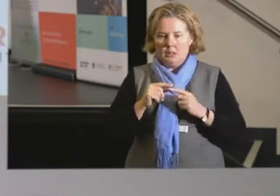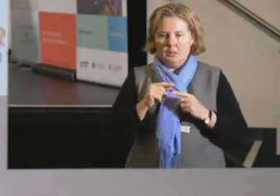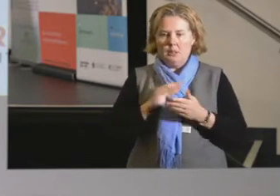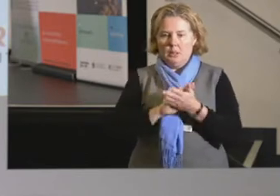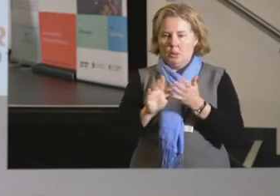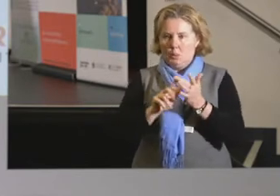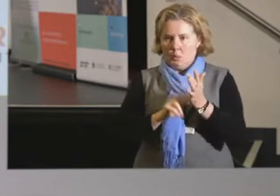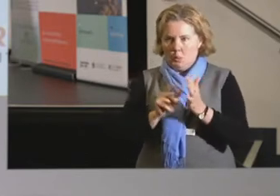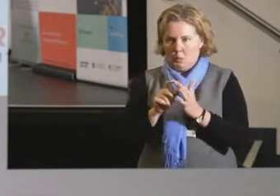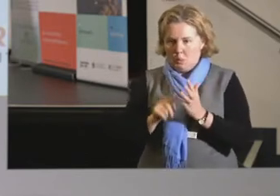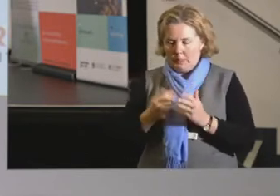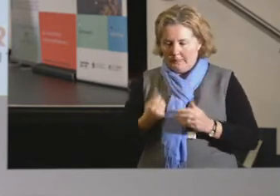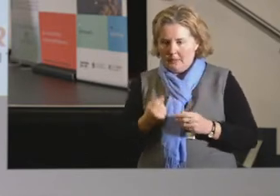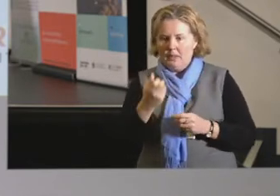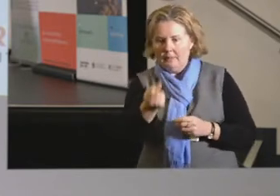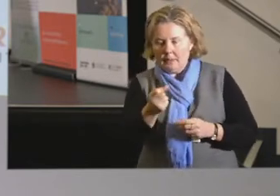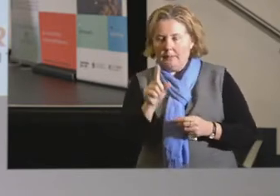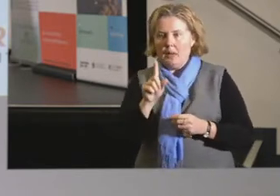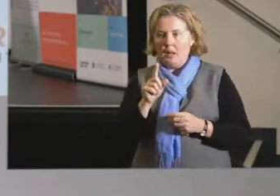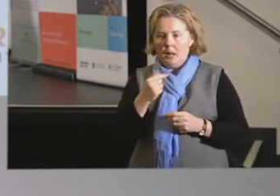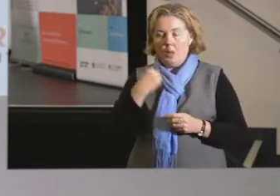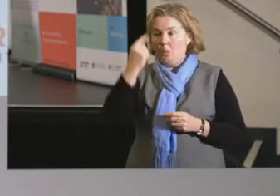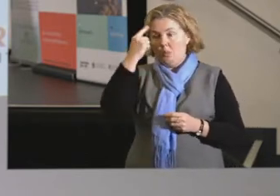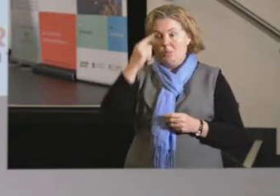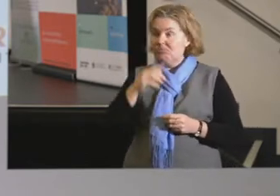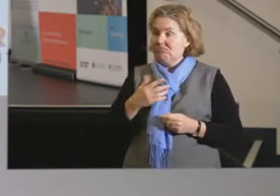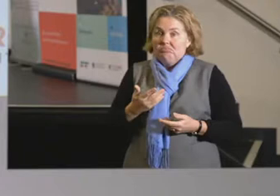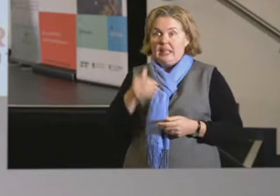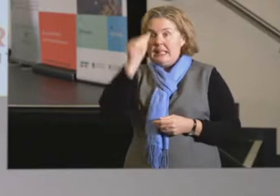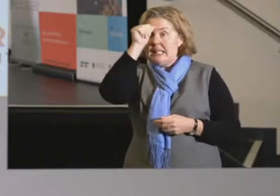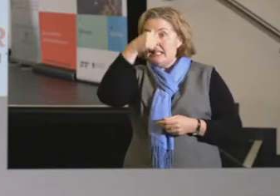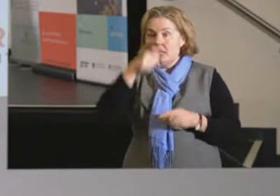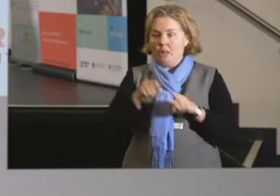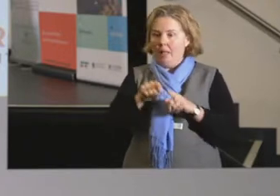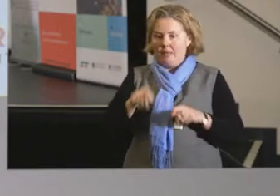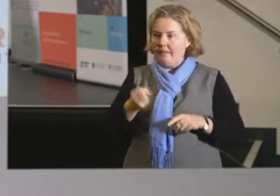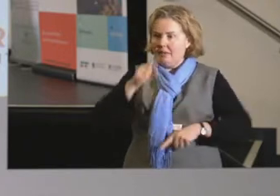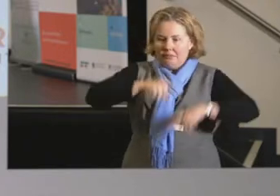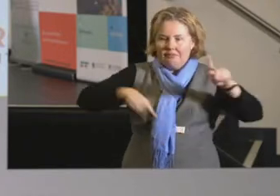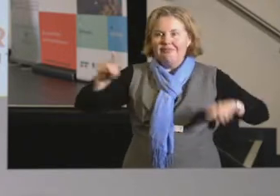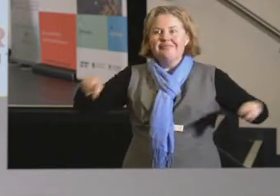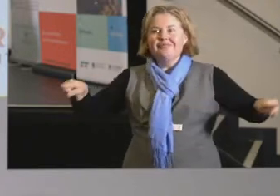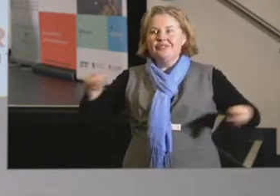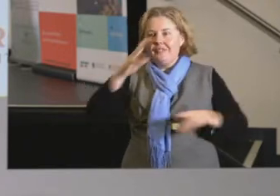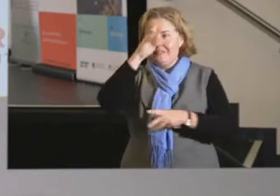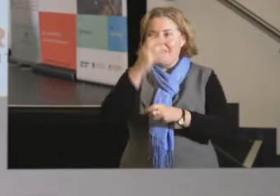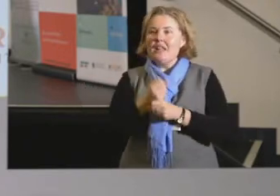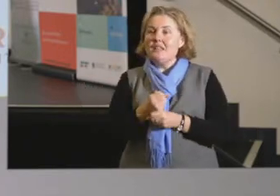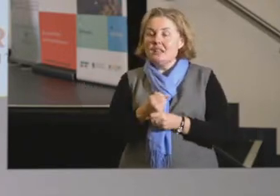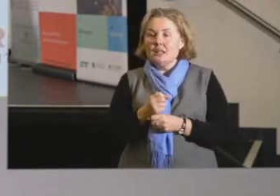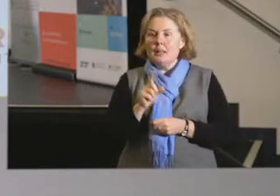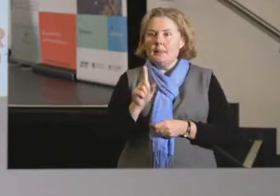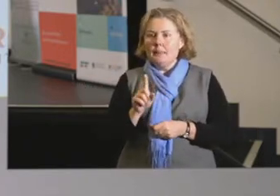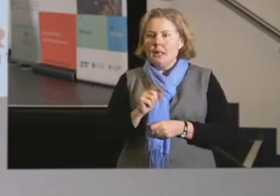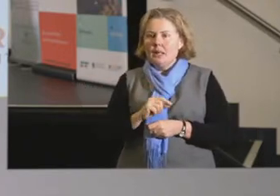that is the who I thought we were. But now I'm told that we are a Hindu